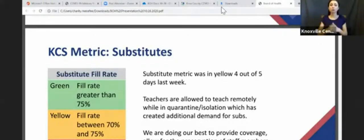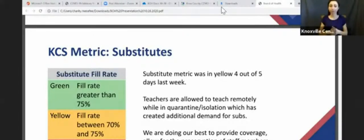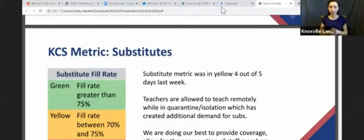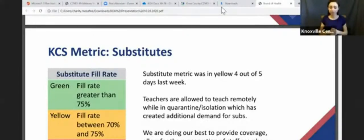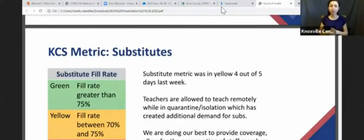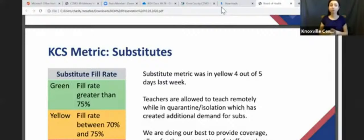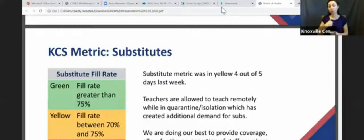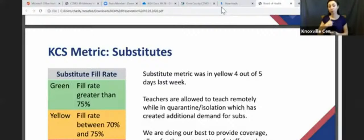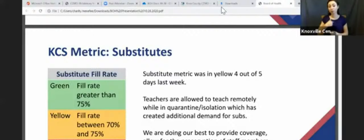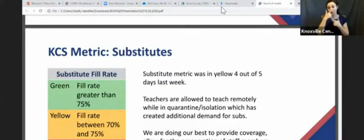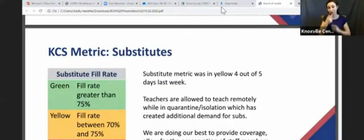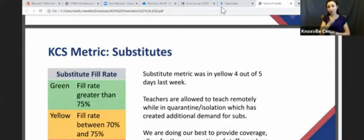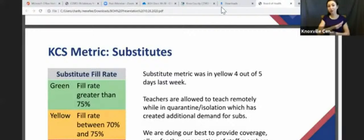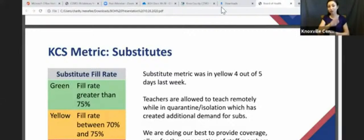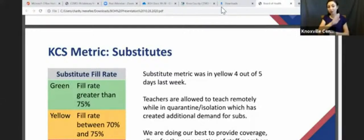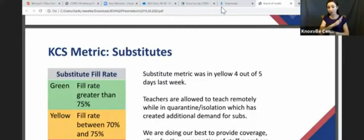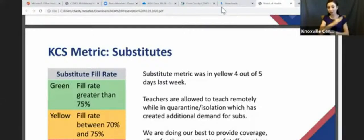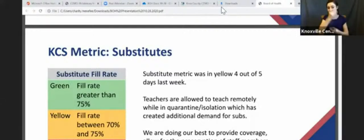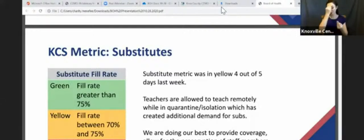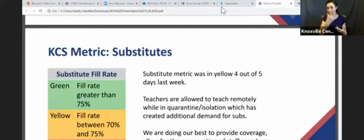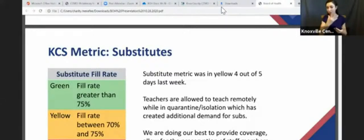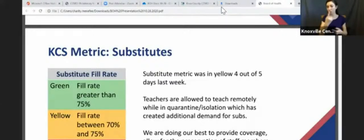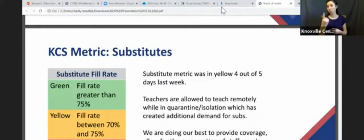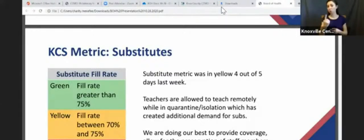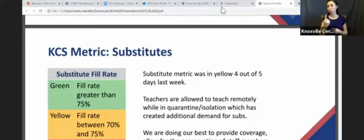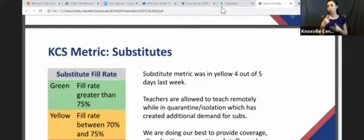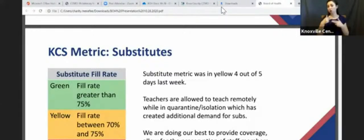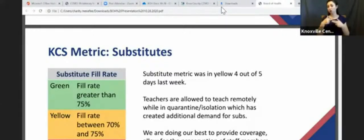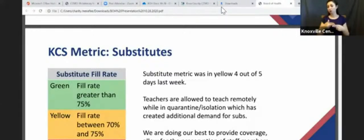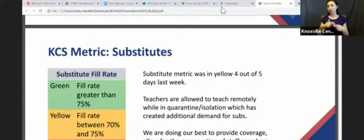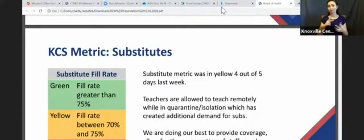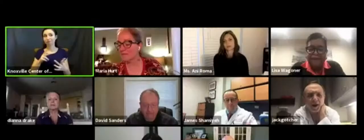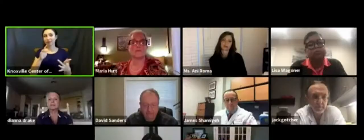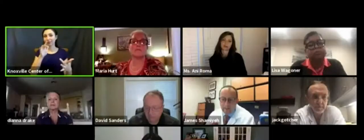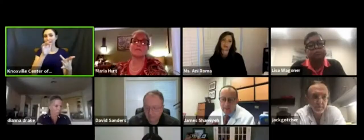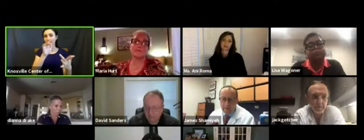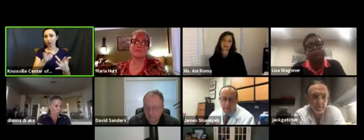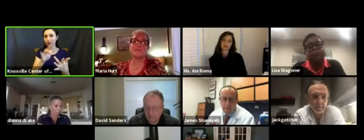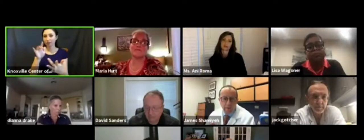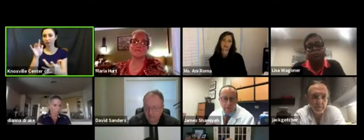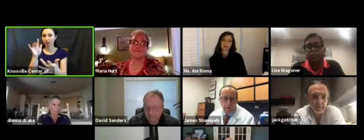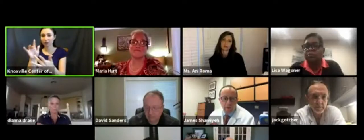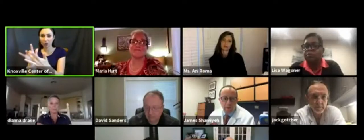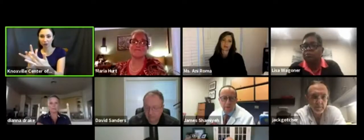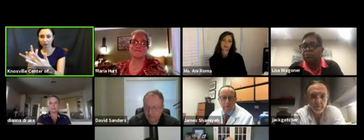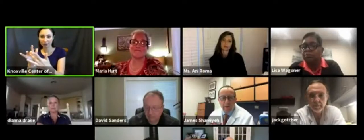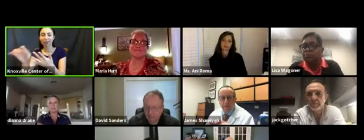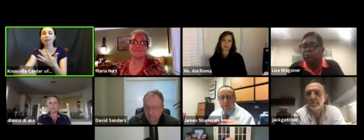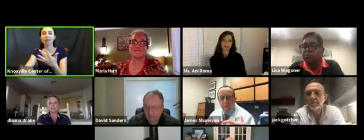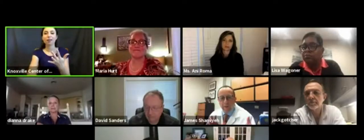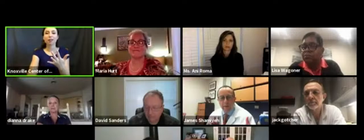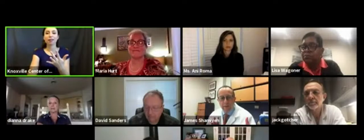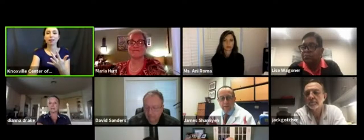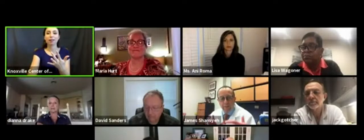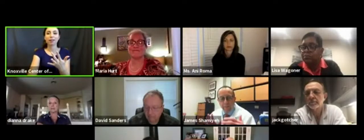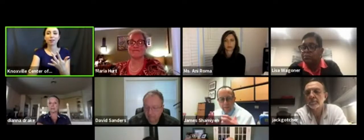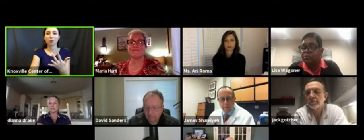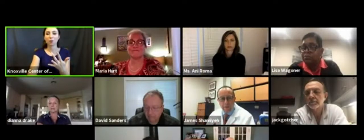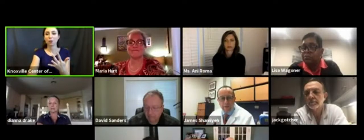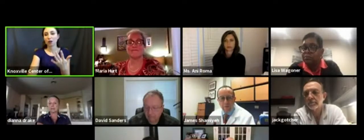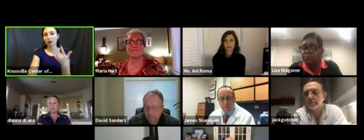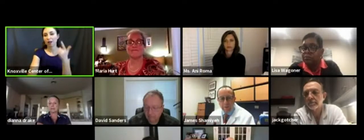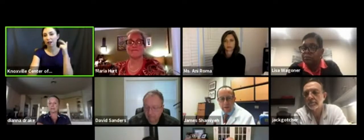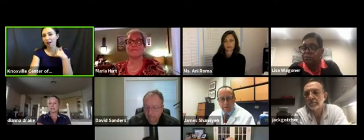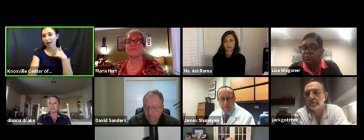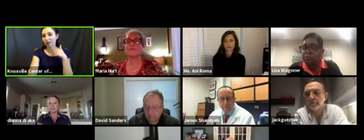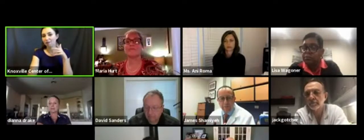their input. One is what I call the contact of a contact phenomenon. And so I've heard situations where a